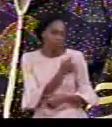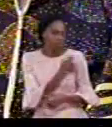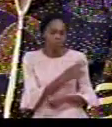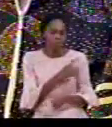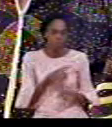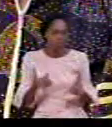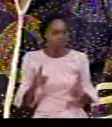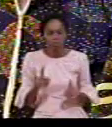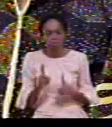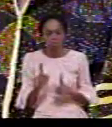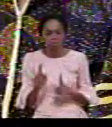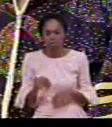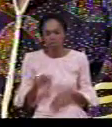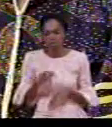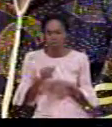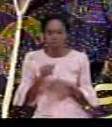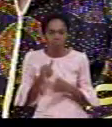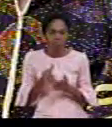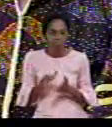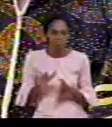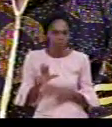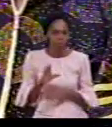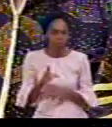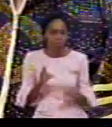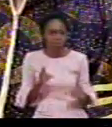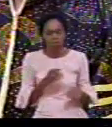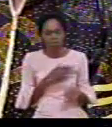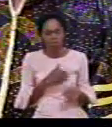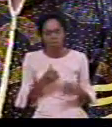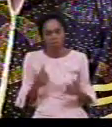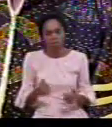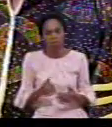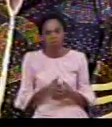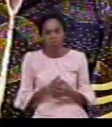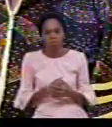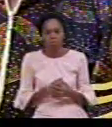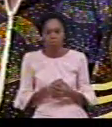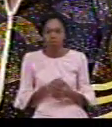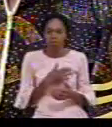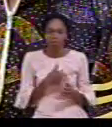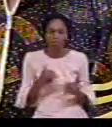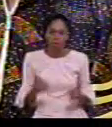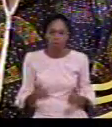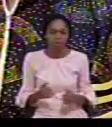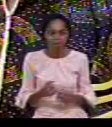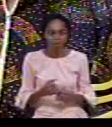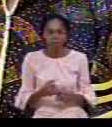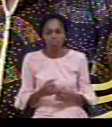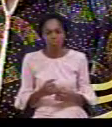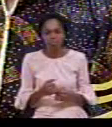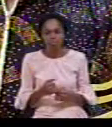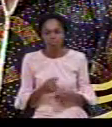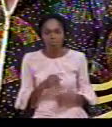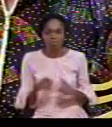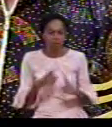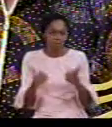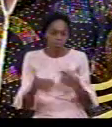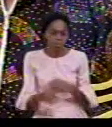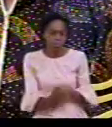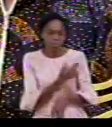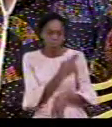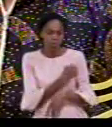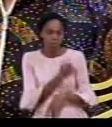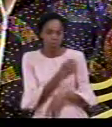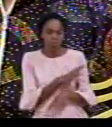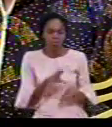Gwagwala. After God ministered to me that I should go there, and when we got there, the doctor accepted the baby, took the baby to the